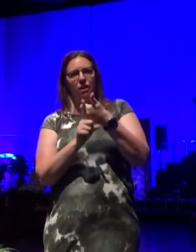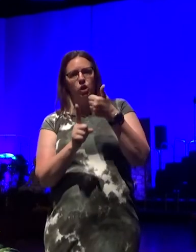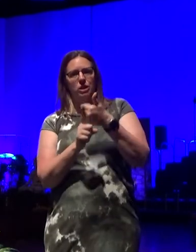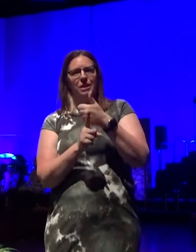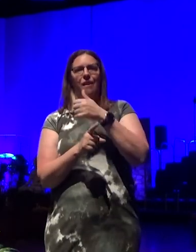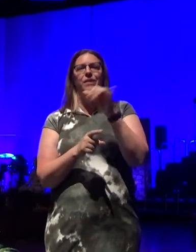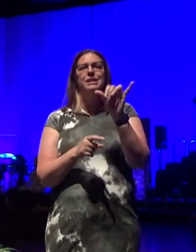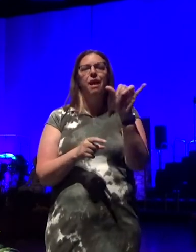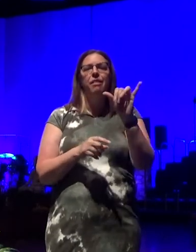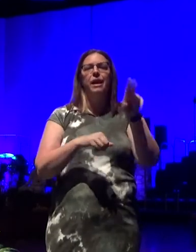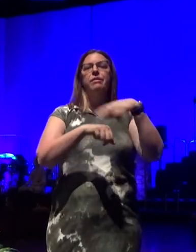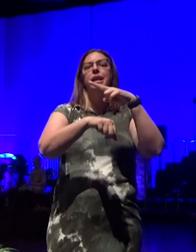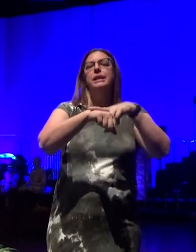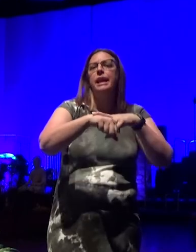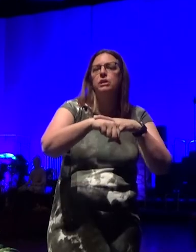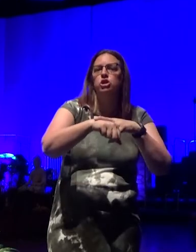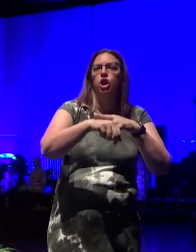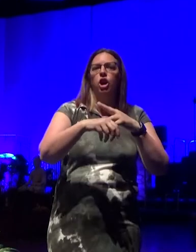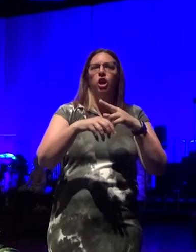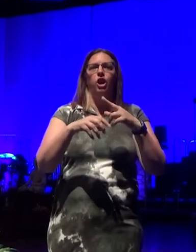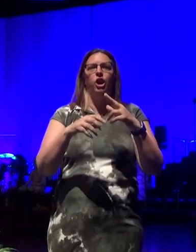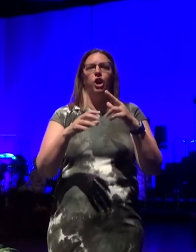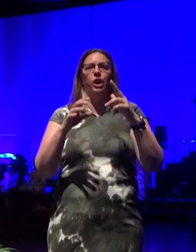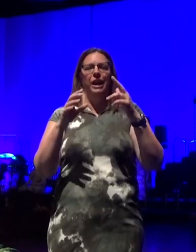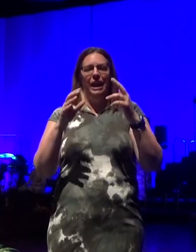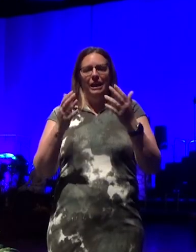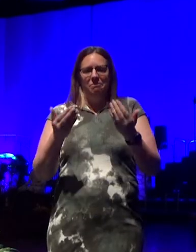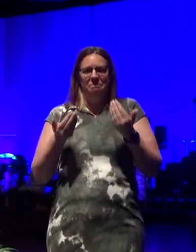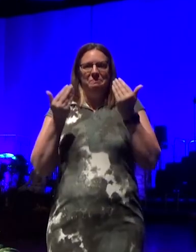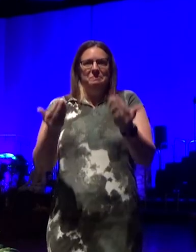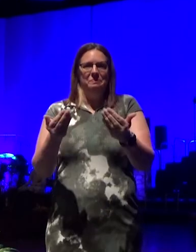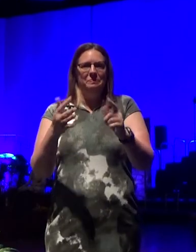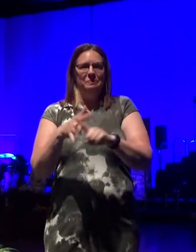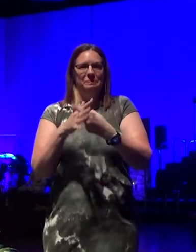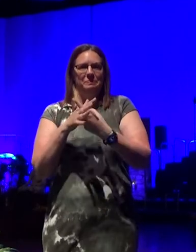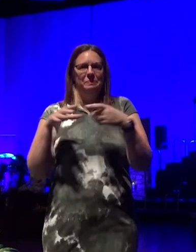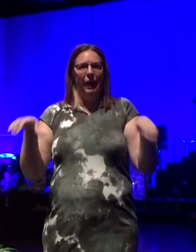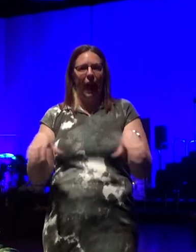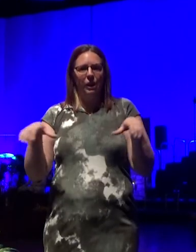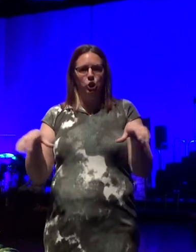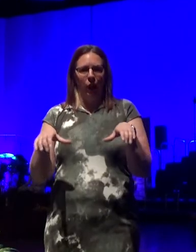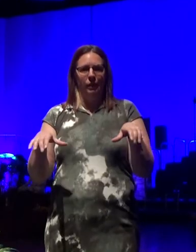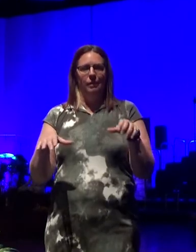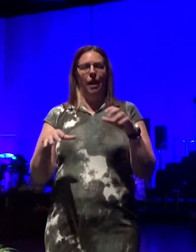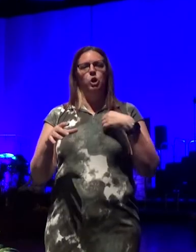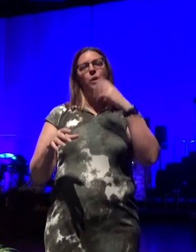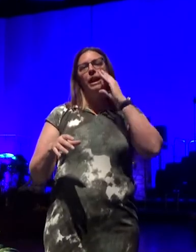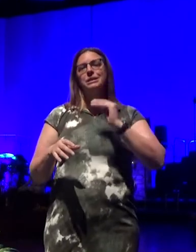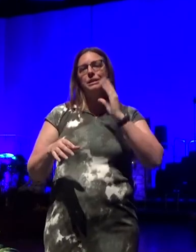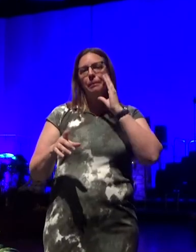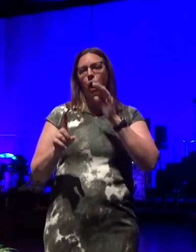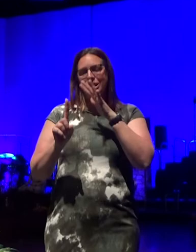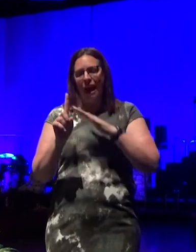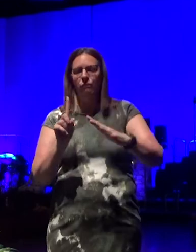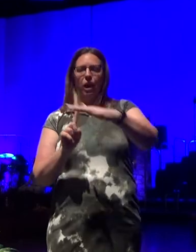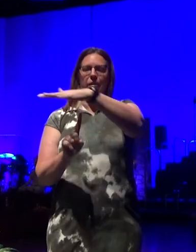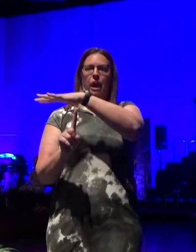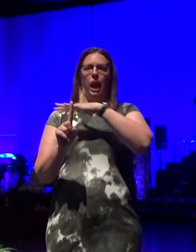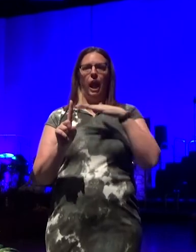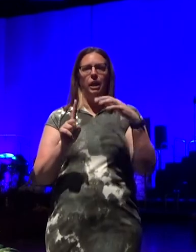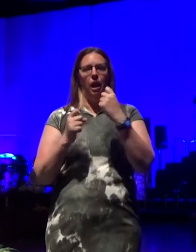Nature intuited in us, and exterior all around us begins to give us support along the